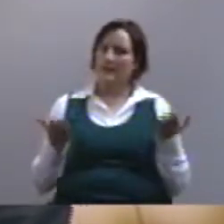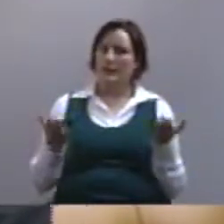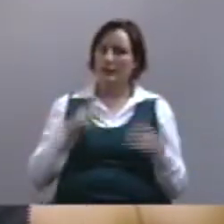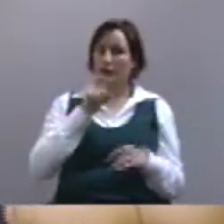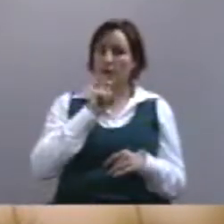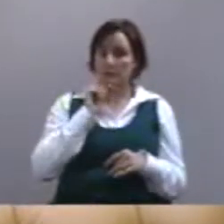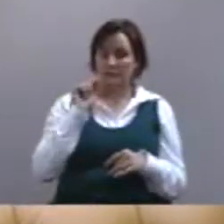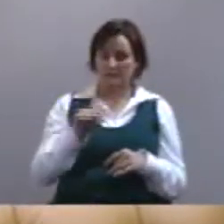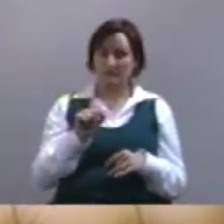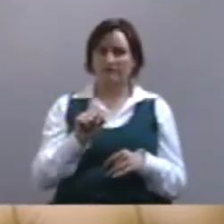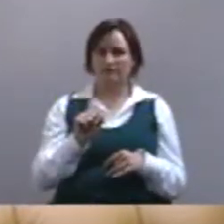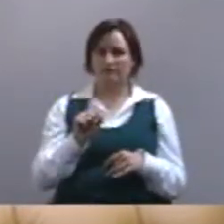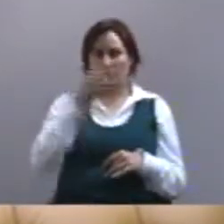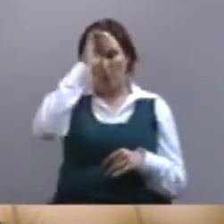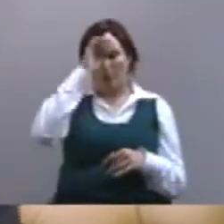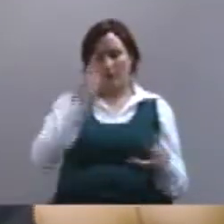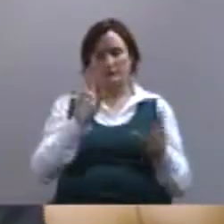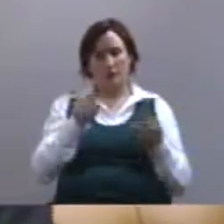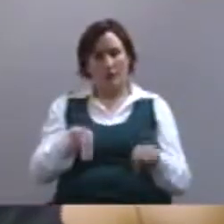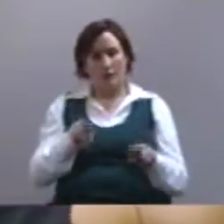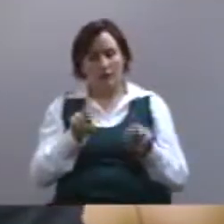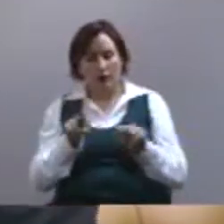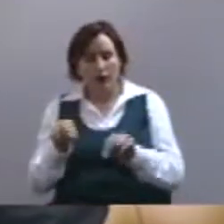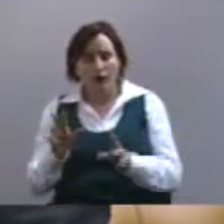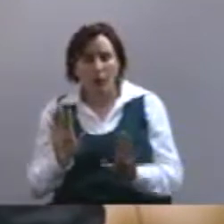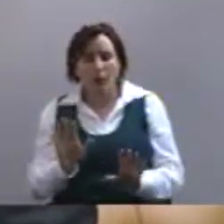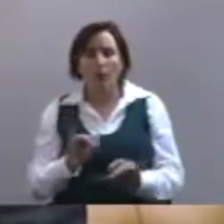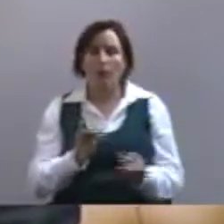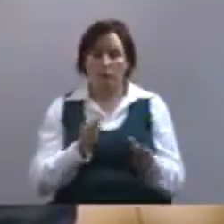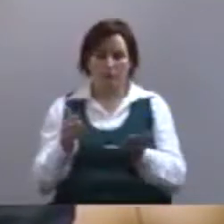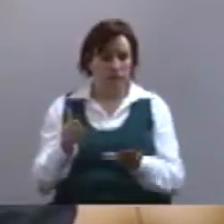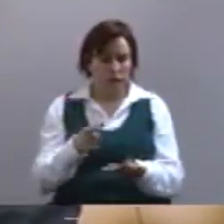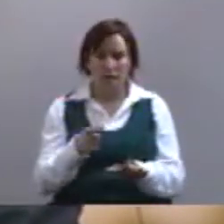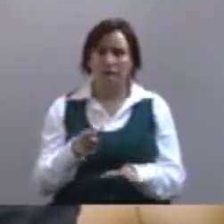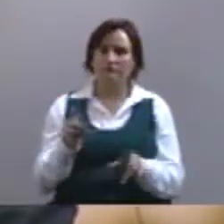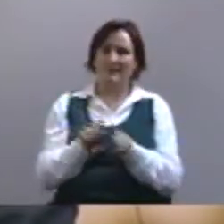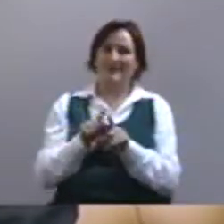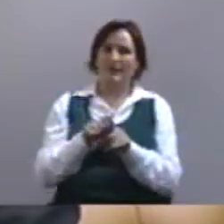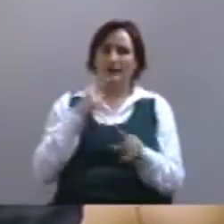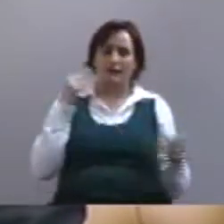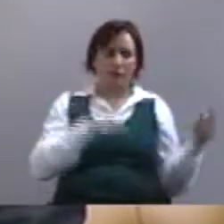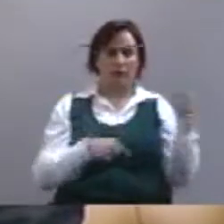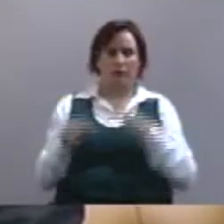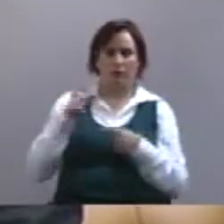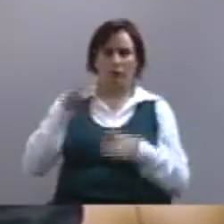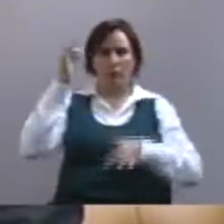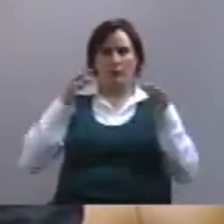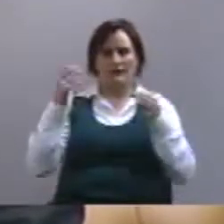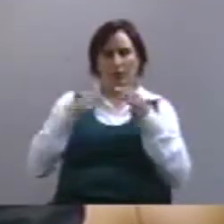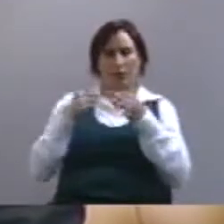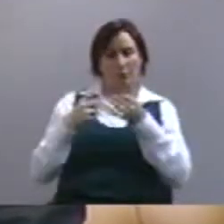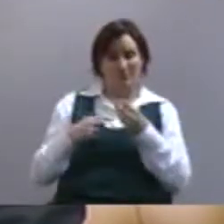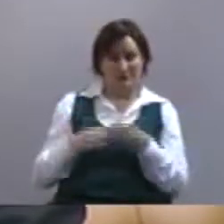of the slain policemen and women in the area as a means to score political points, as has been